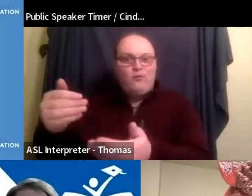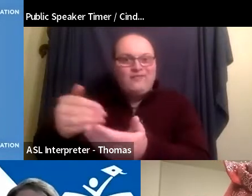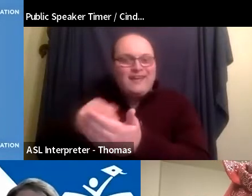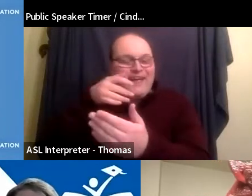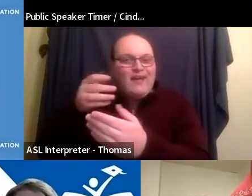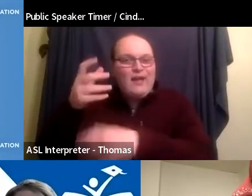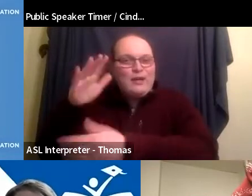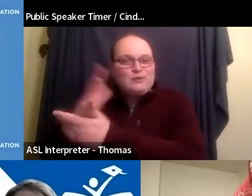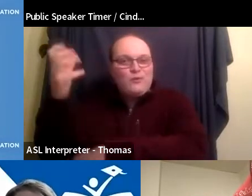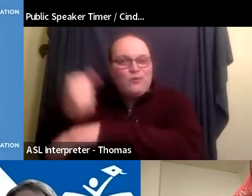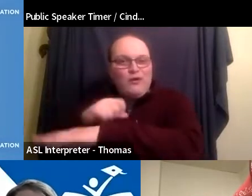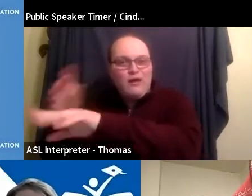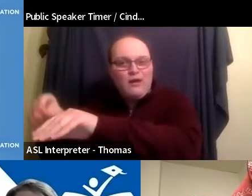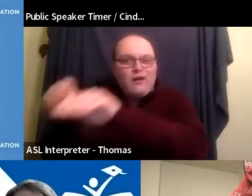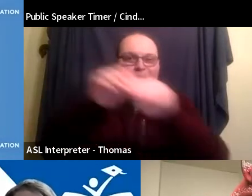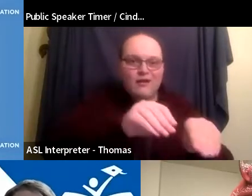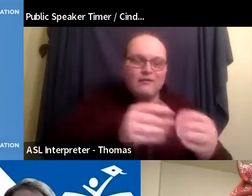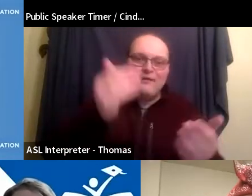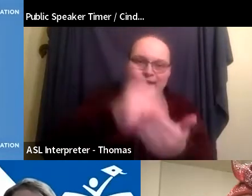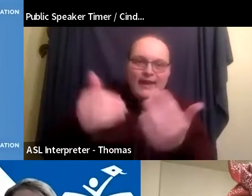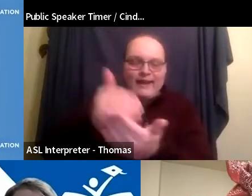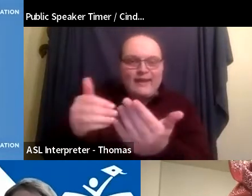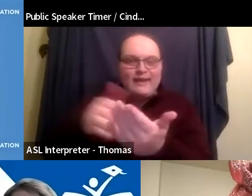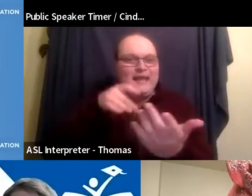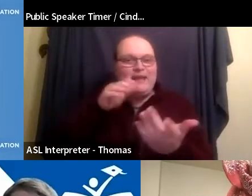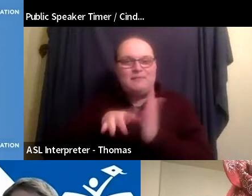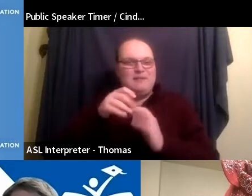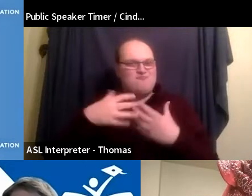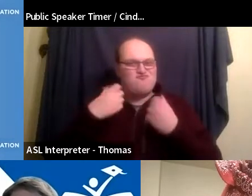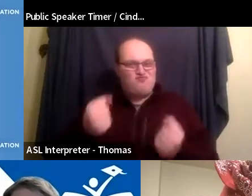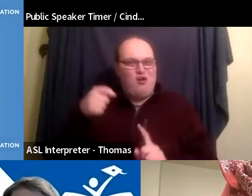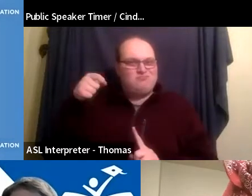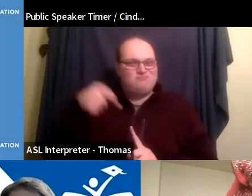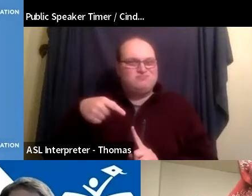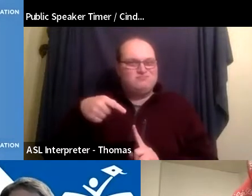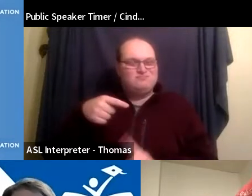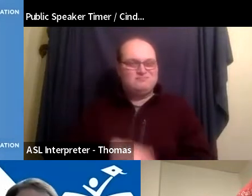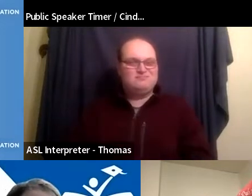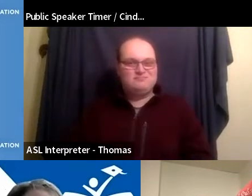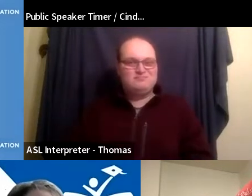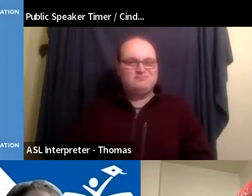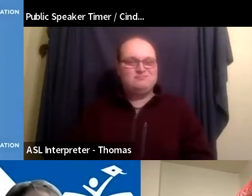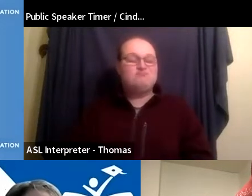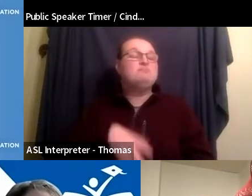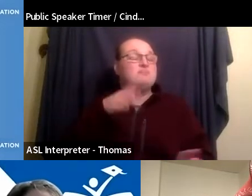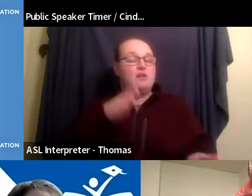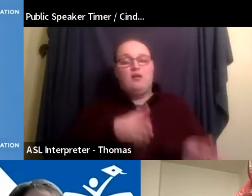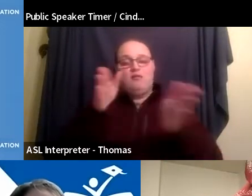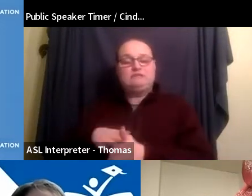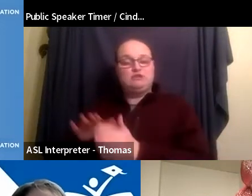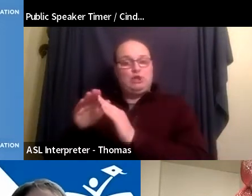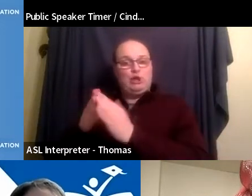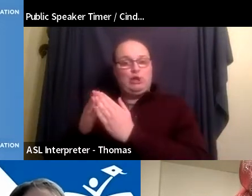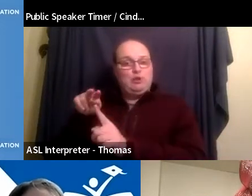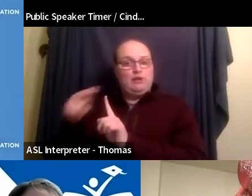very, very traumatizing for them. On the community aspect of Pointer Ridge Elementary School,